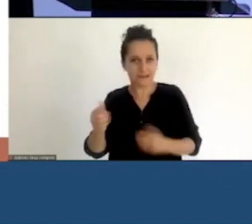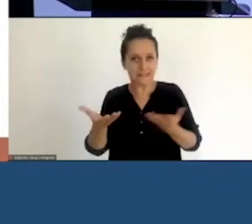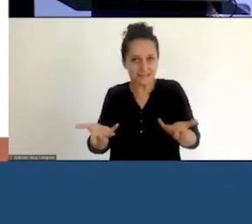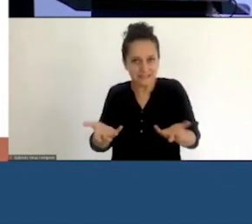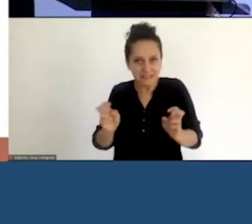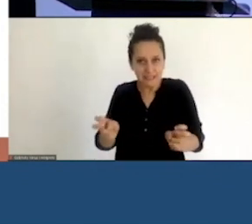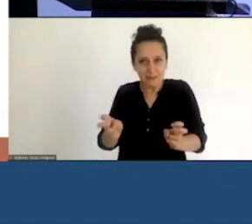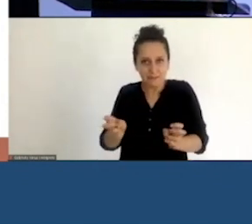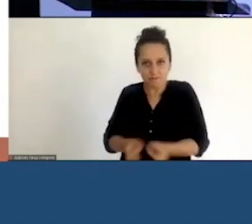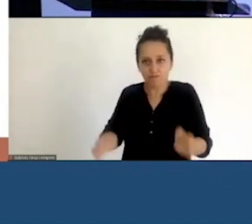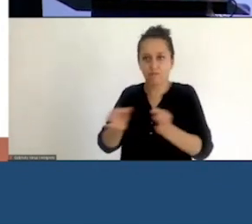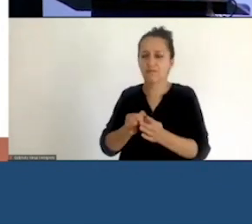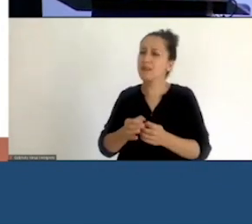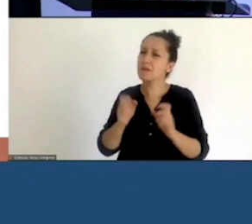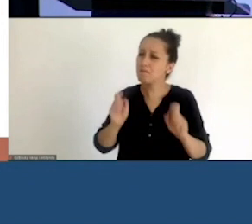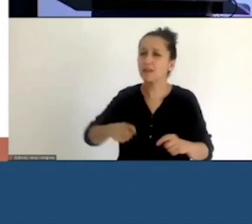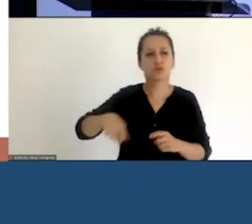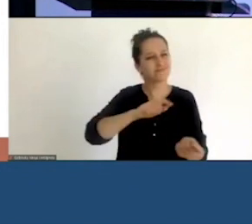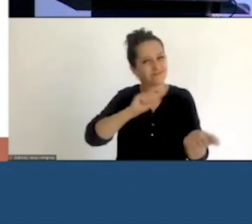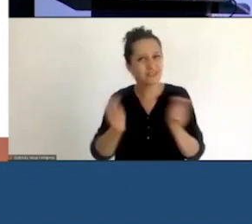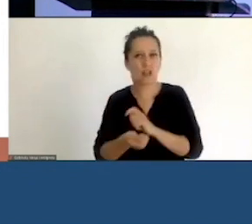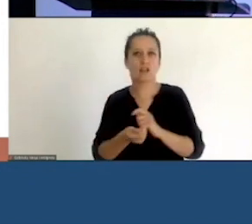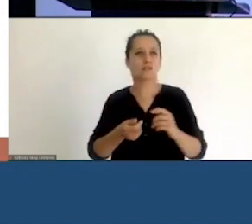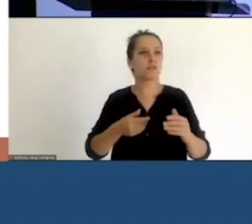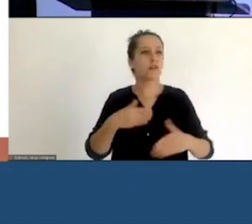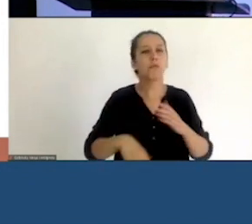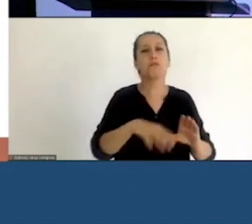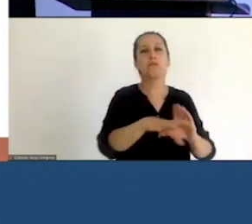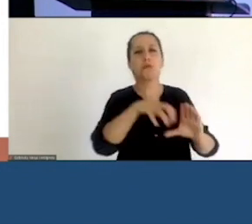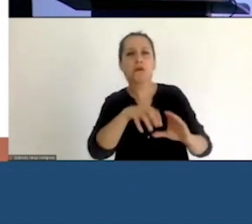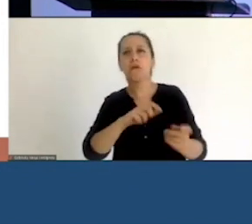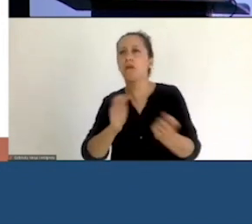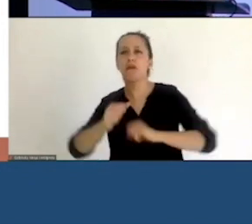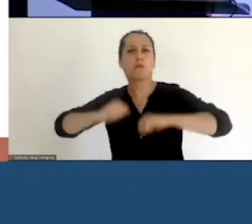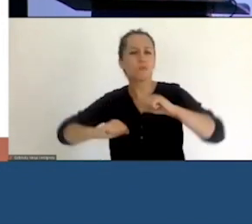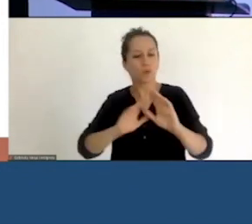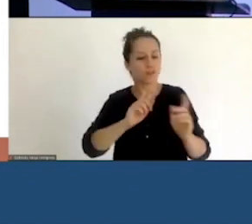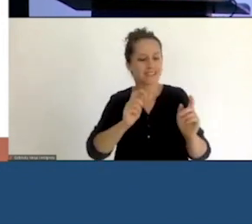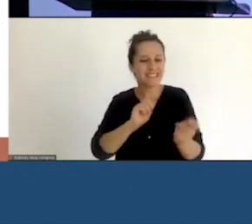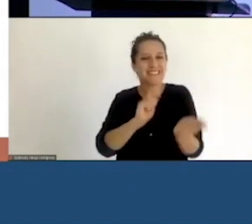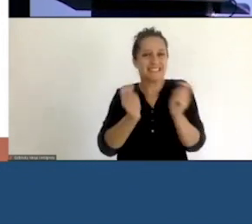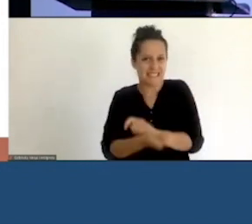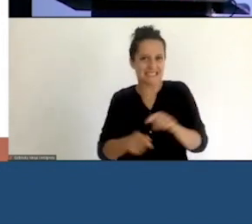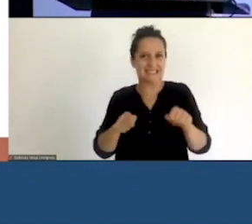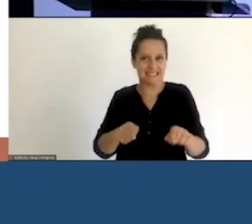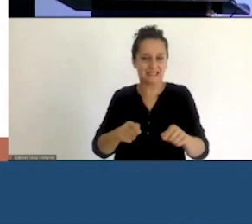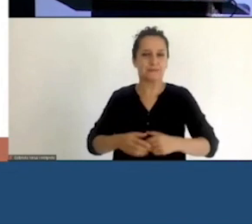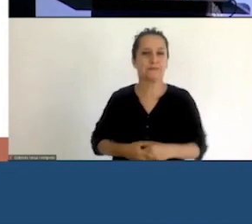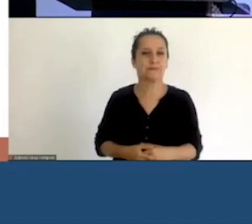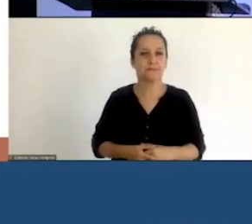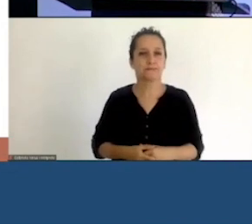because we're facing an urgent need of a change in production and consumption. And we've spoken here